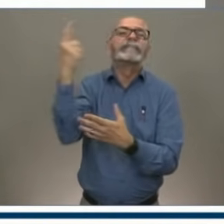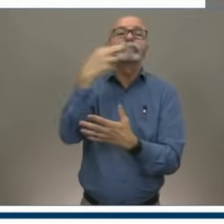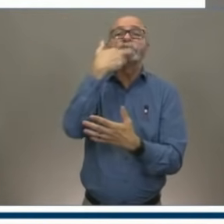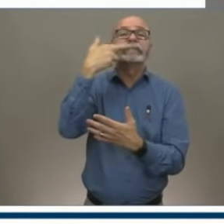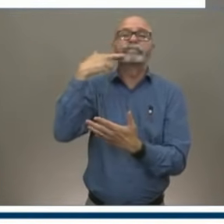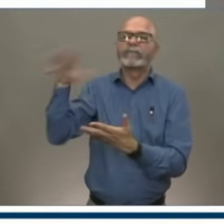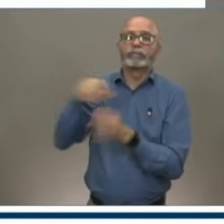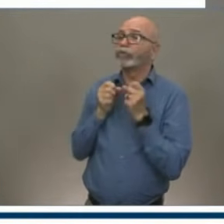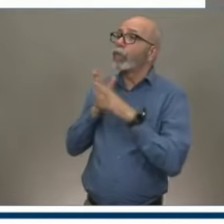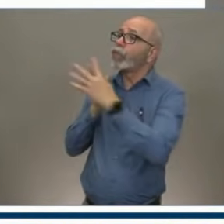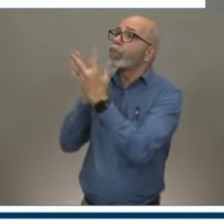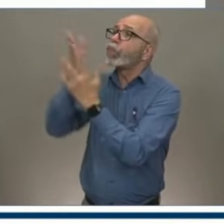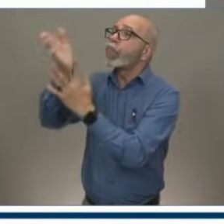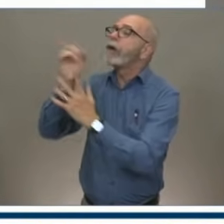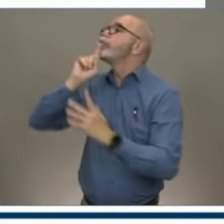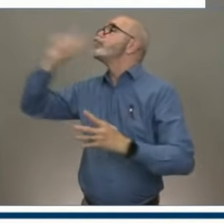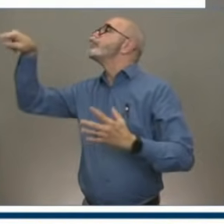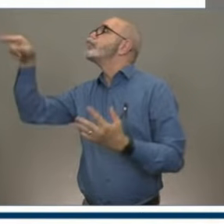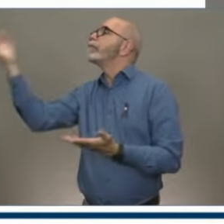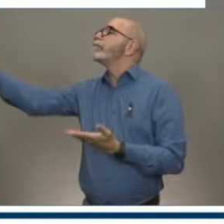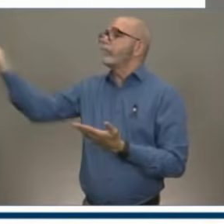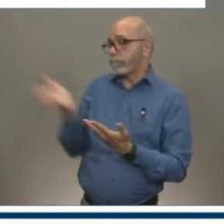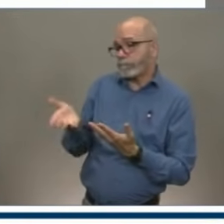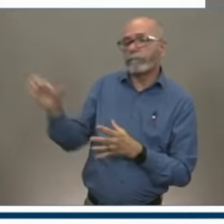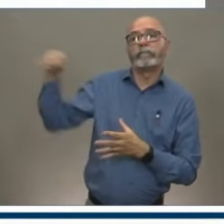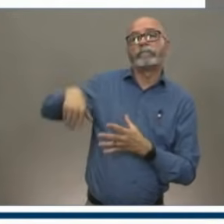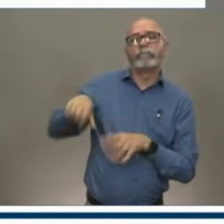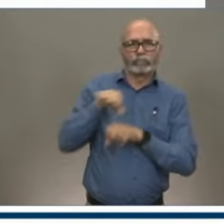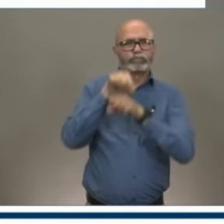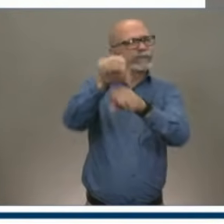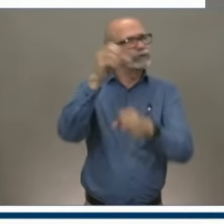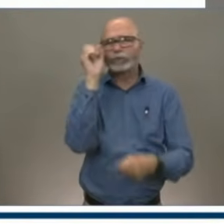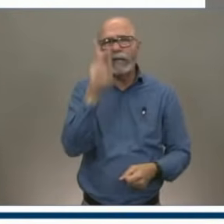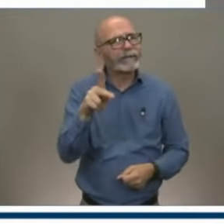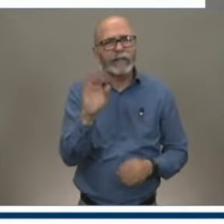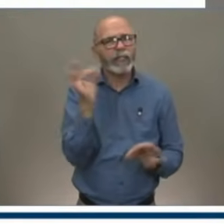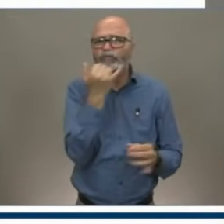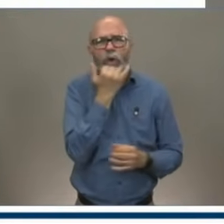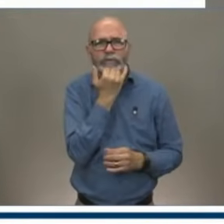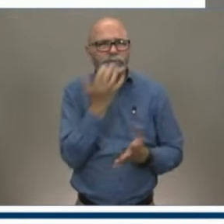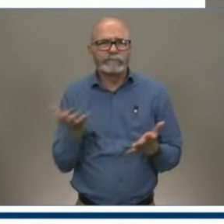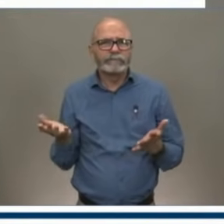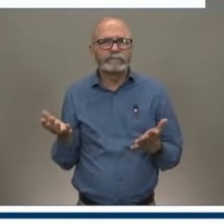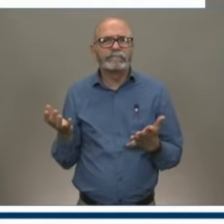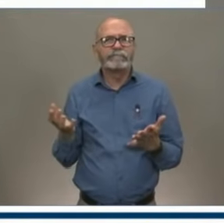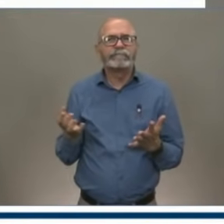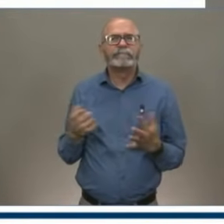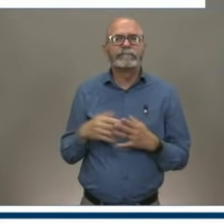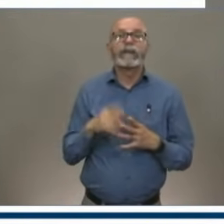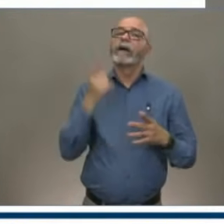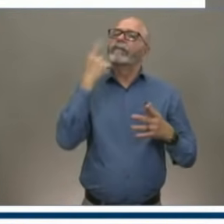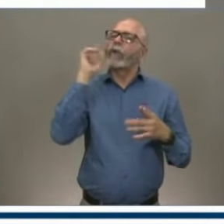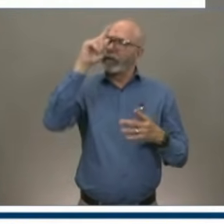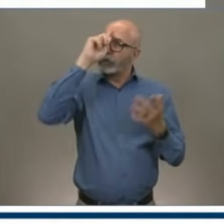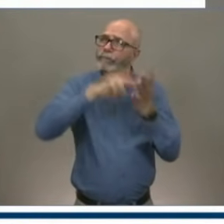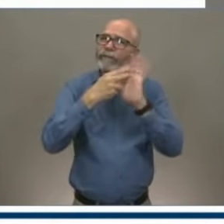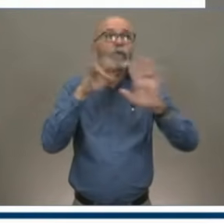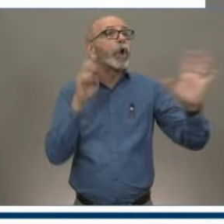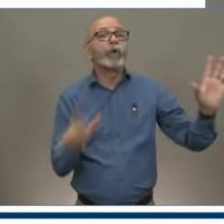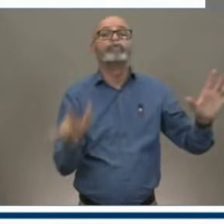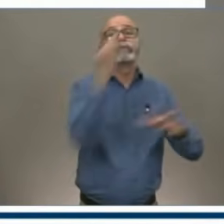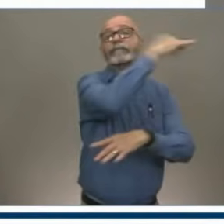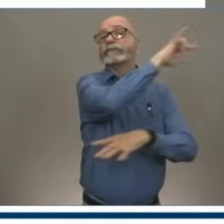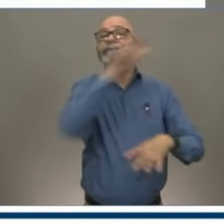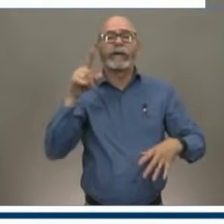now, this modified form of self-isolation was only extended to rotational workers who work in Canada. But we